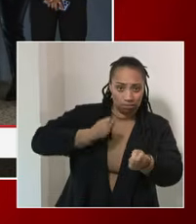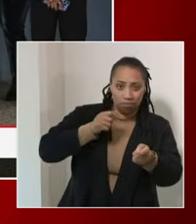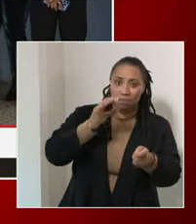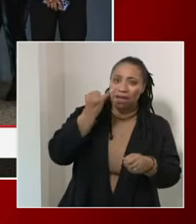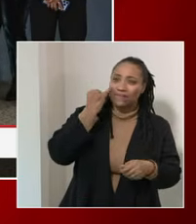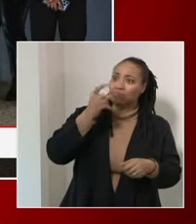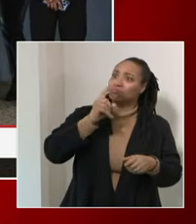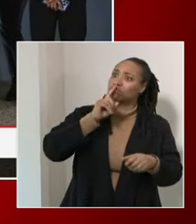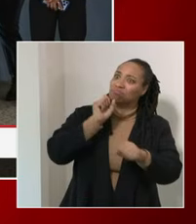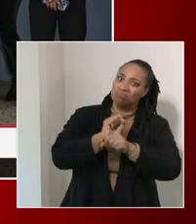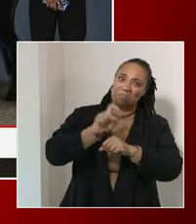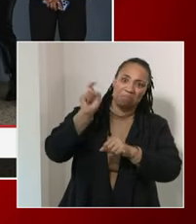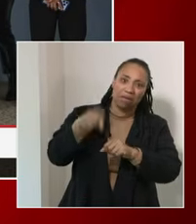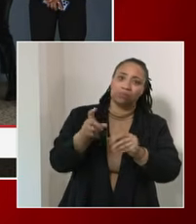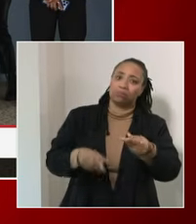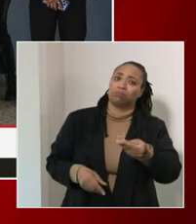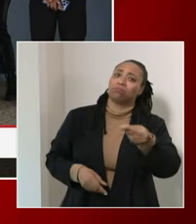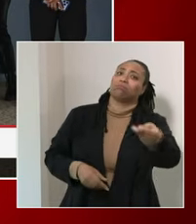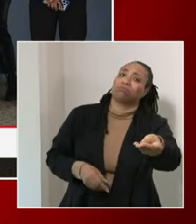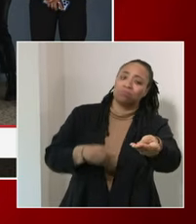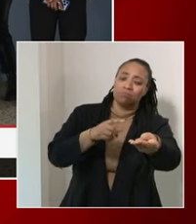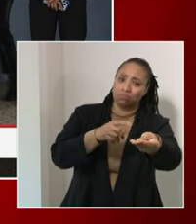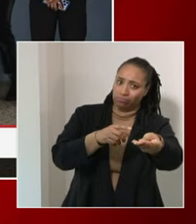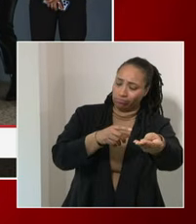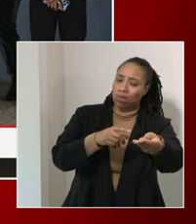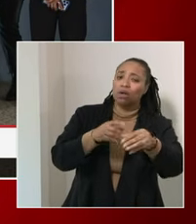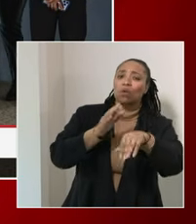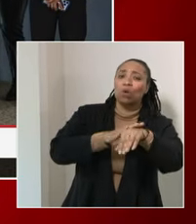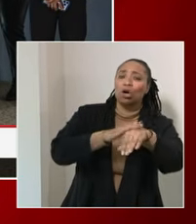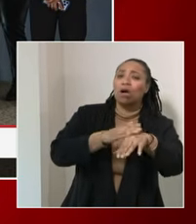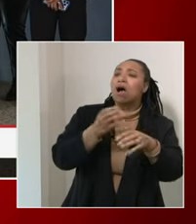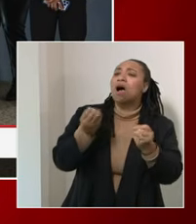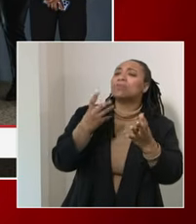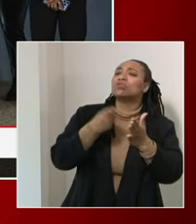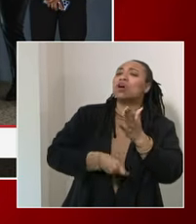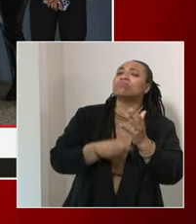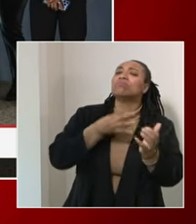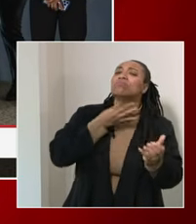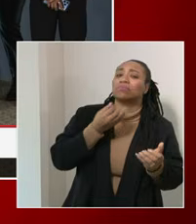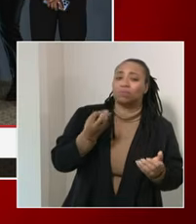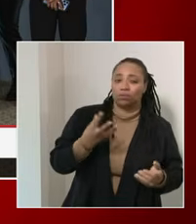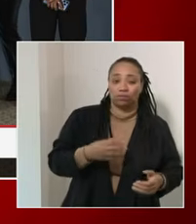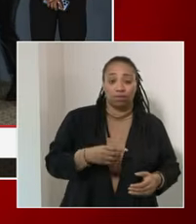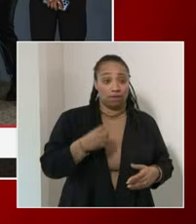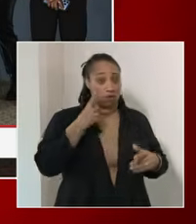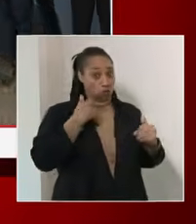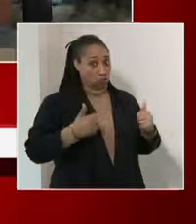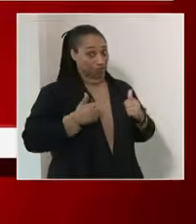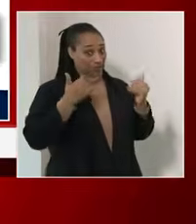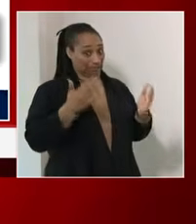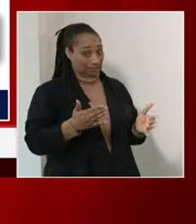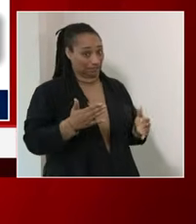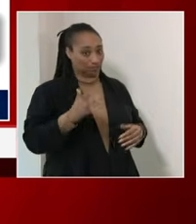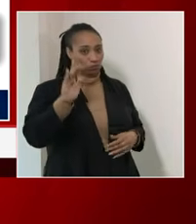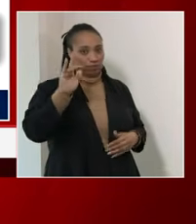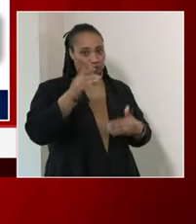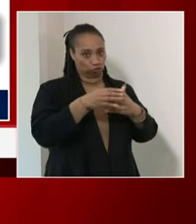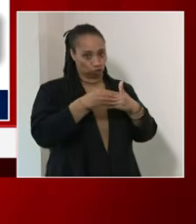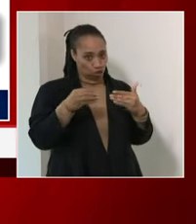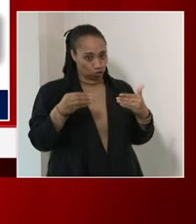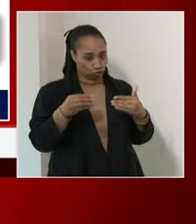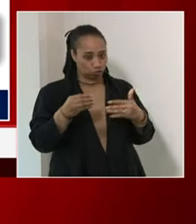I believe for residents, it's residential areas, it's $25, and then for commercial entities, I believe